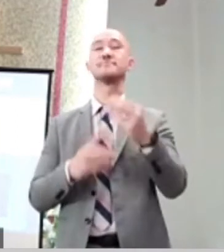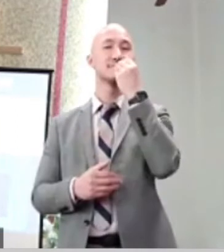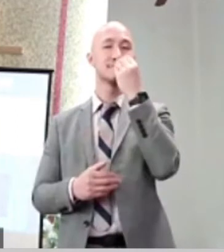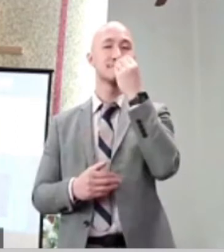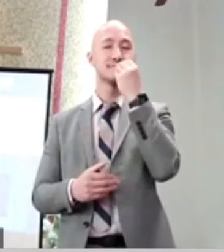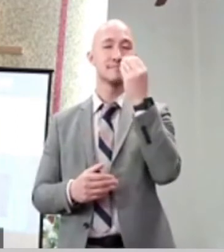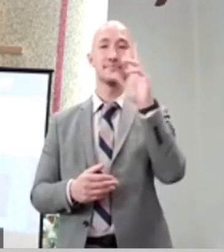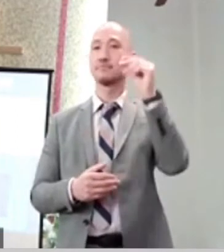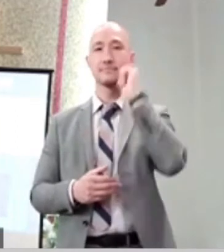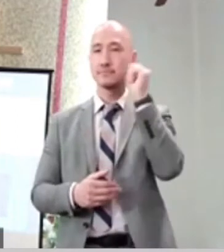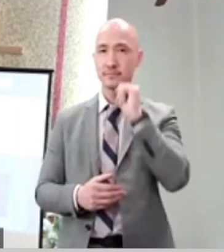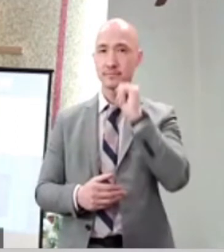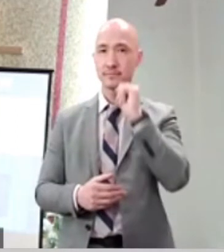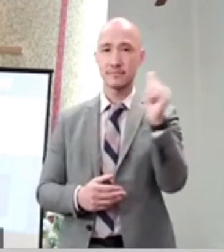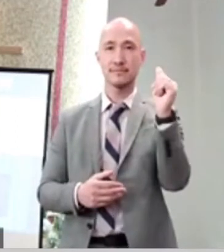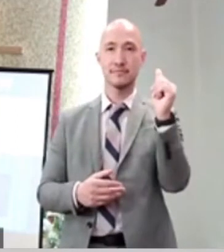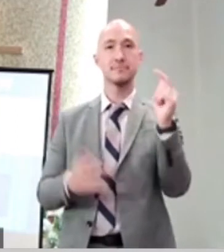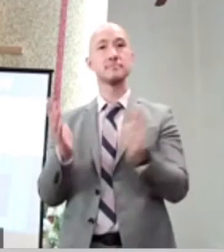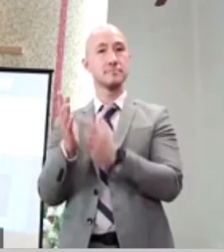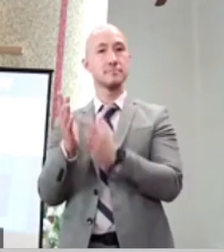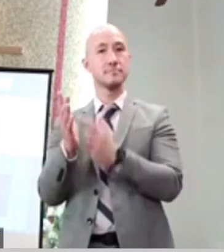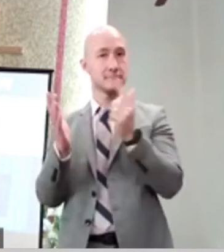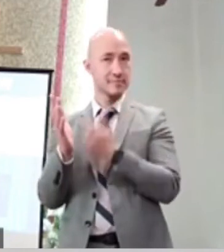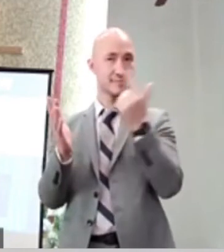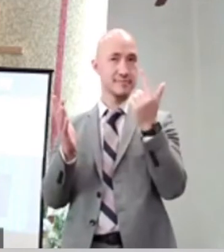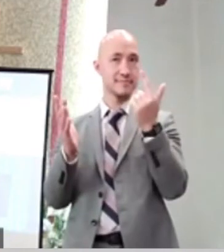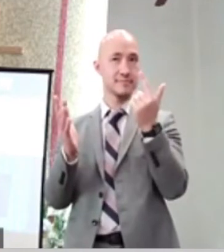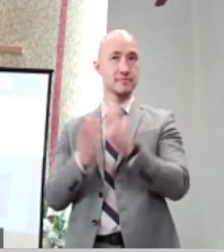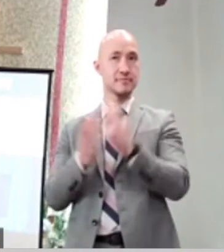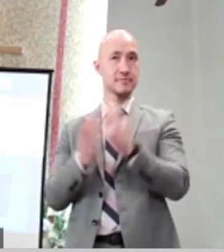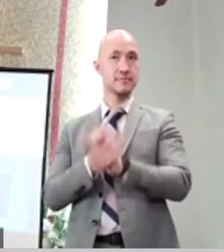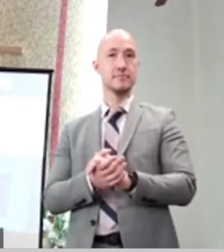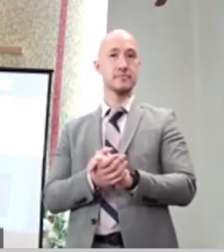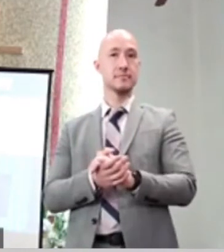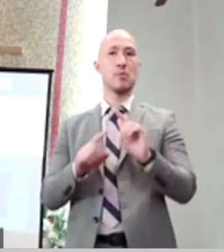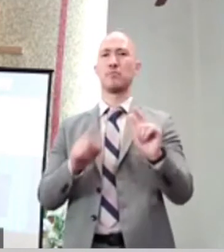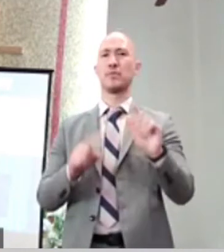Not every day. That's the difference. Not every day.